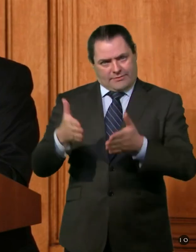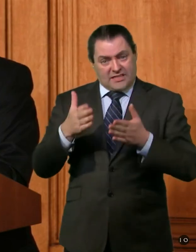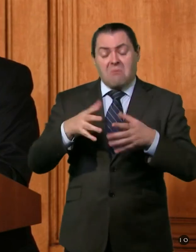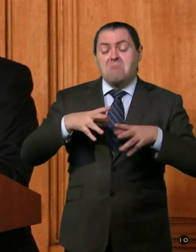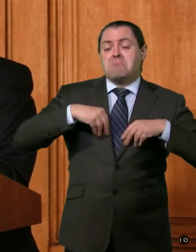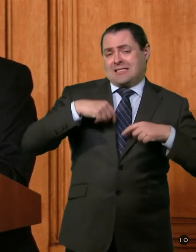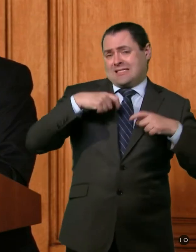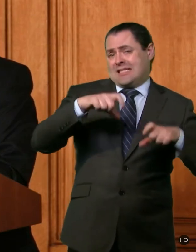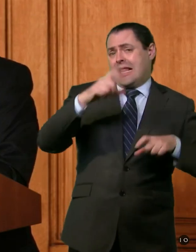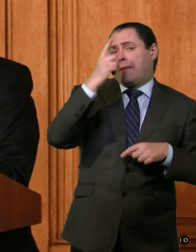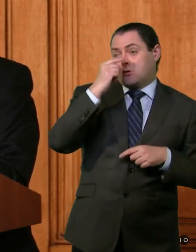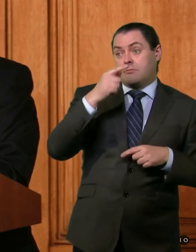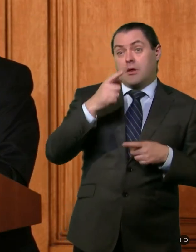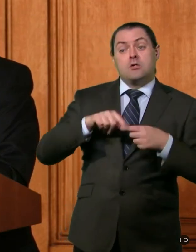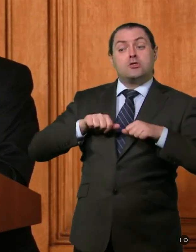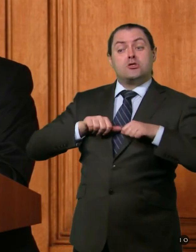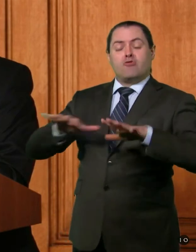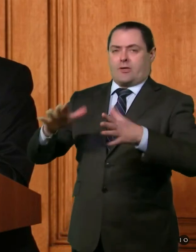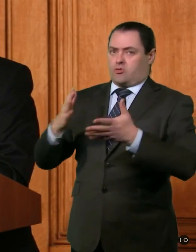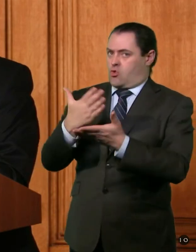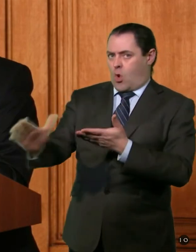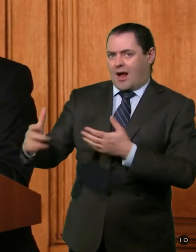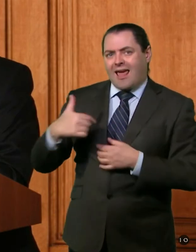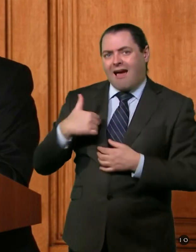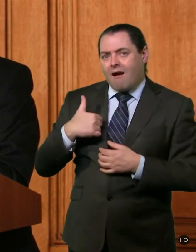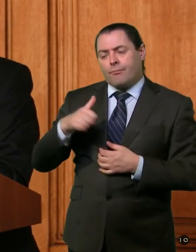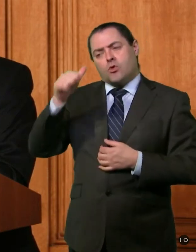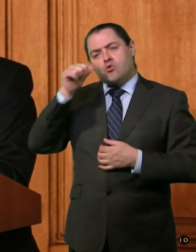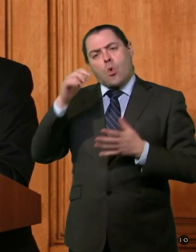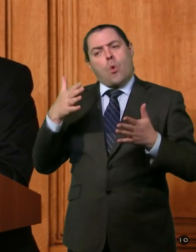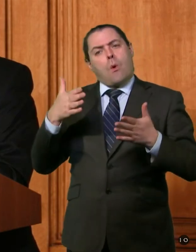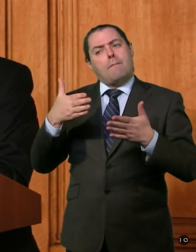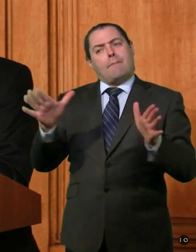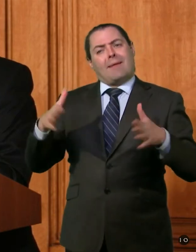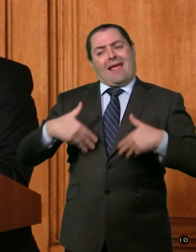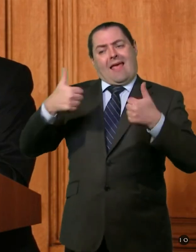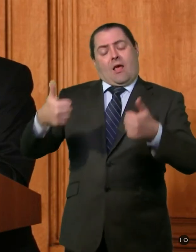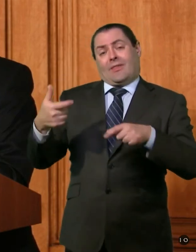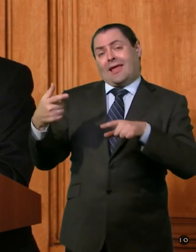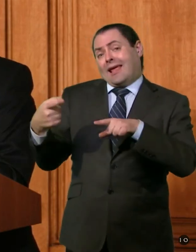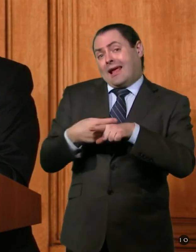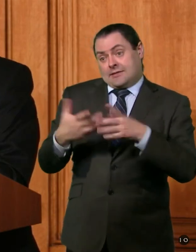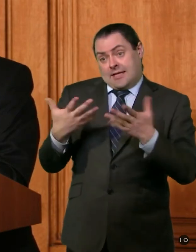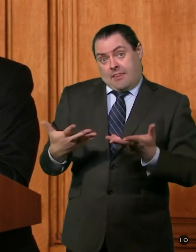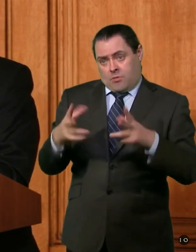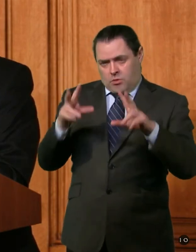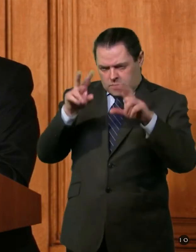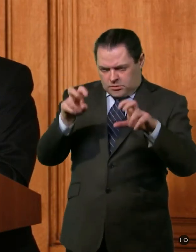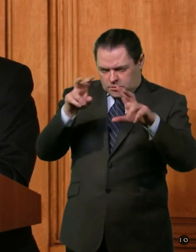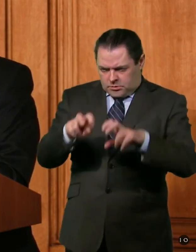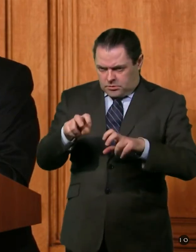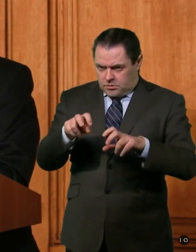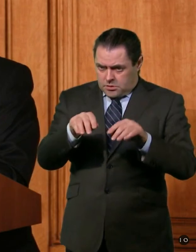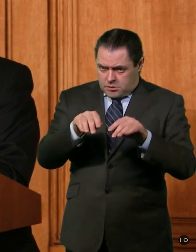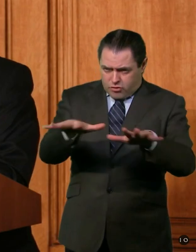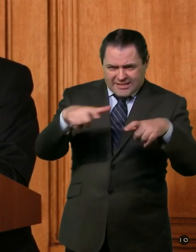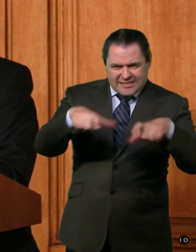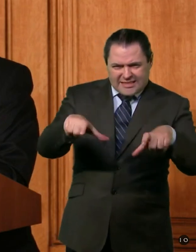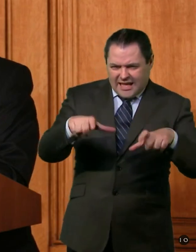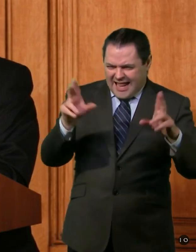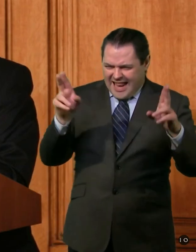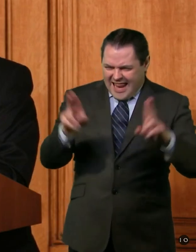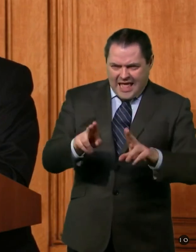conducted by Public Health England in the UK, to look at this, and I think we will get those data over